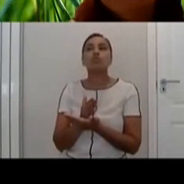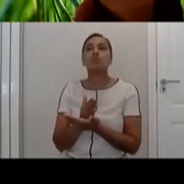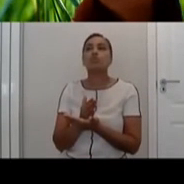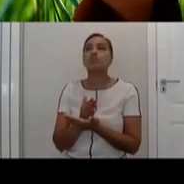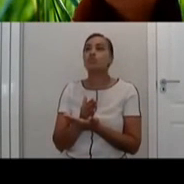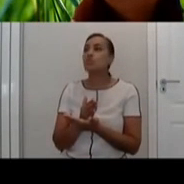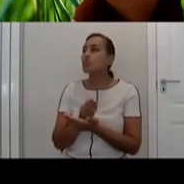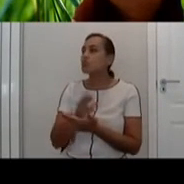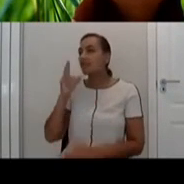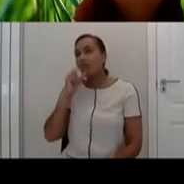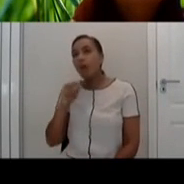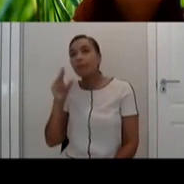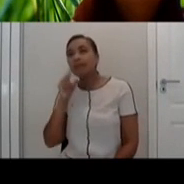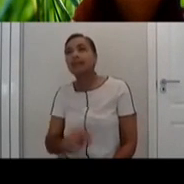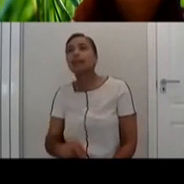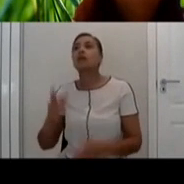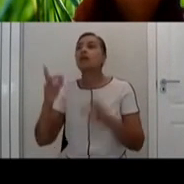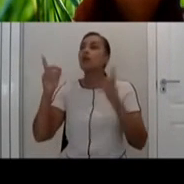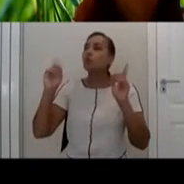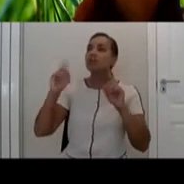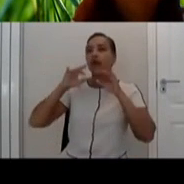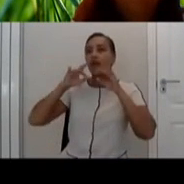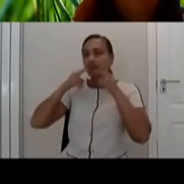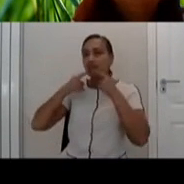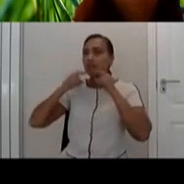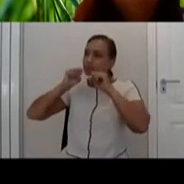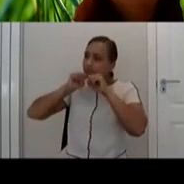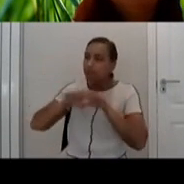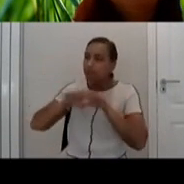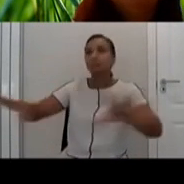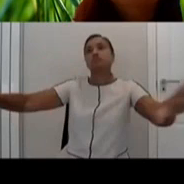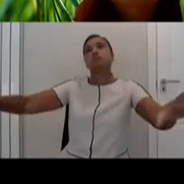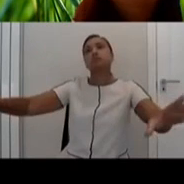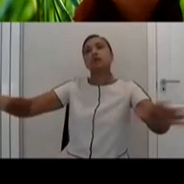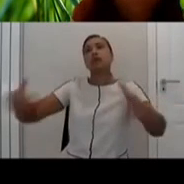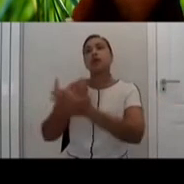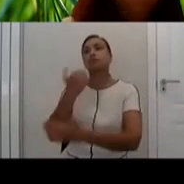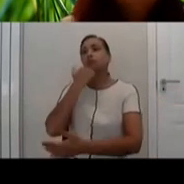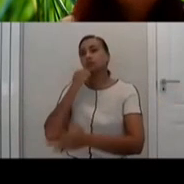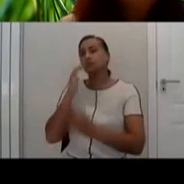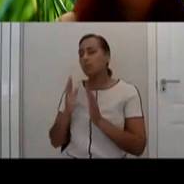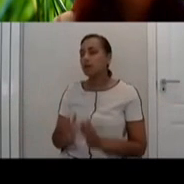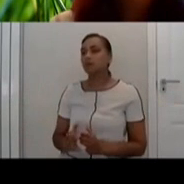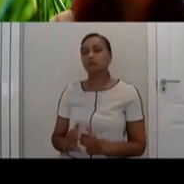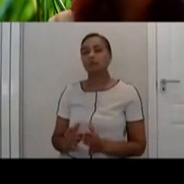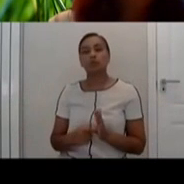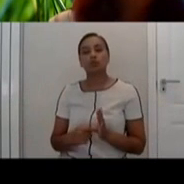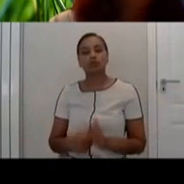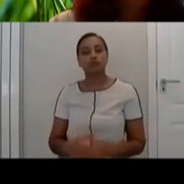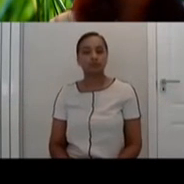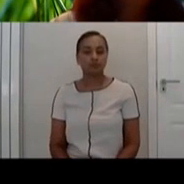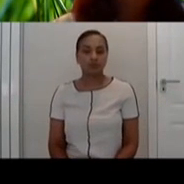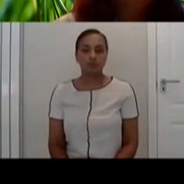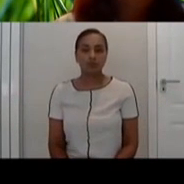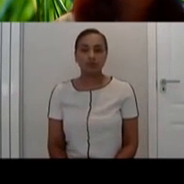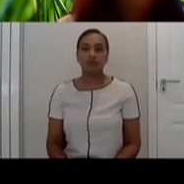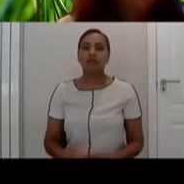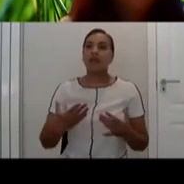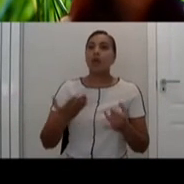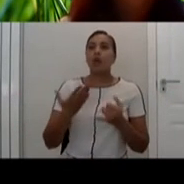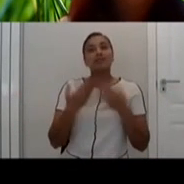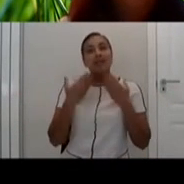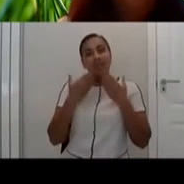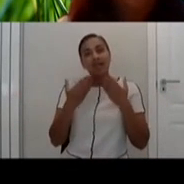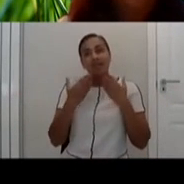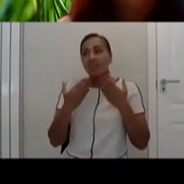it's verbal, whatever, that we're getting all of that information out to everyone. So I just want to close finally to say thank you